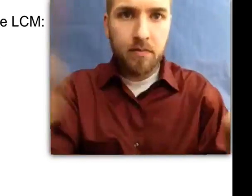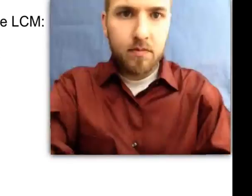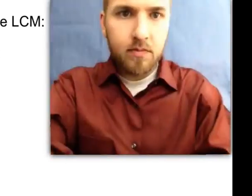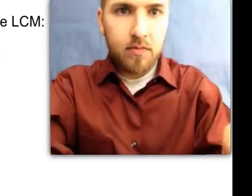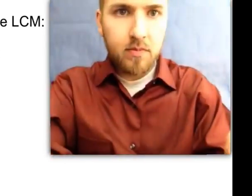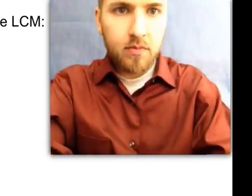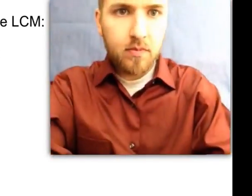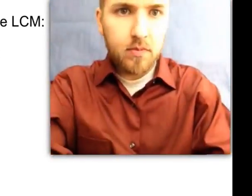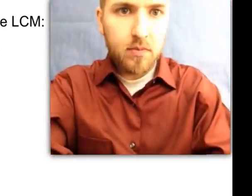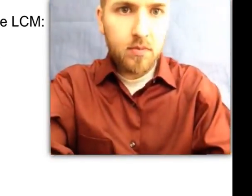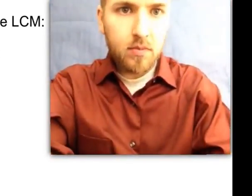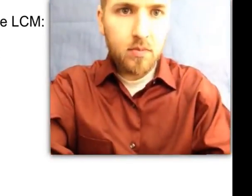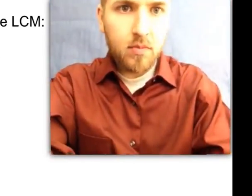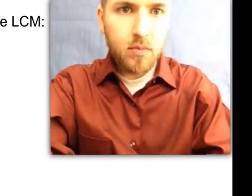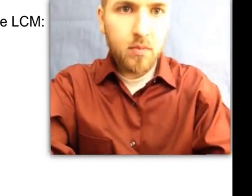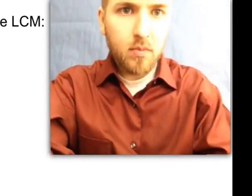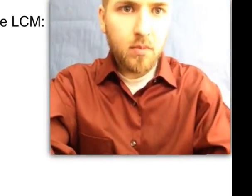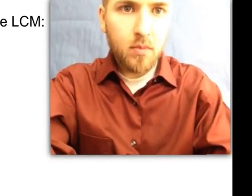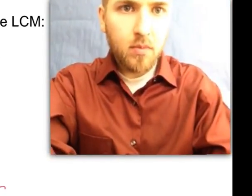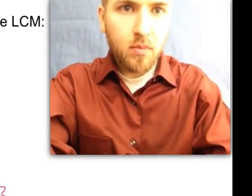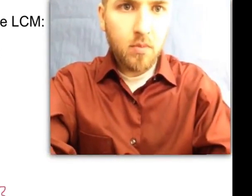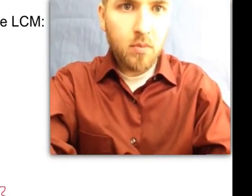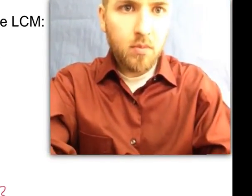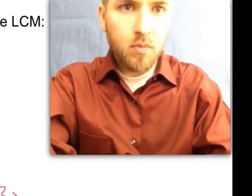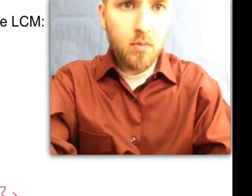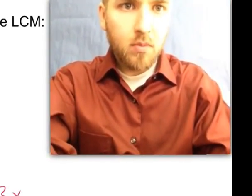So now we're left with